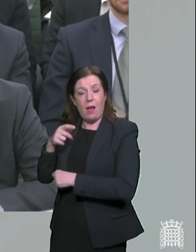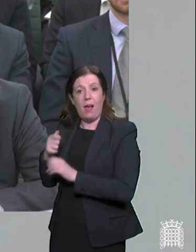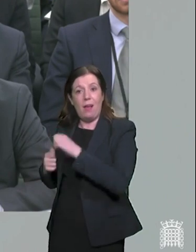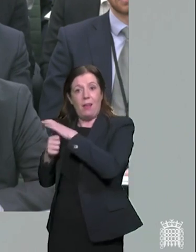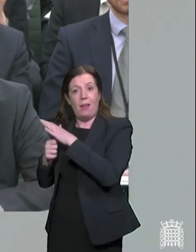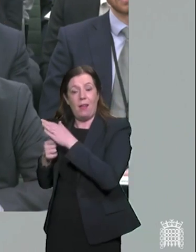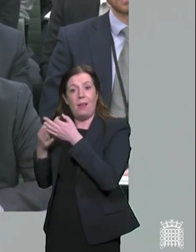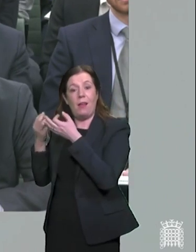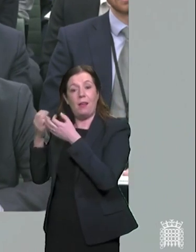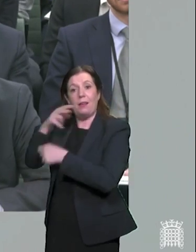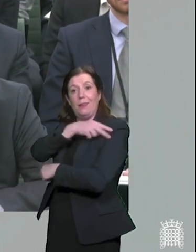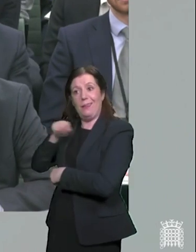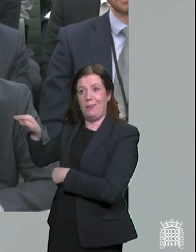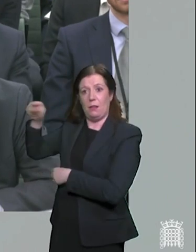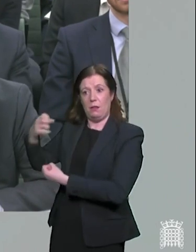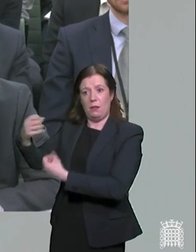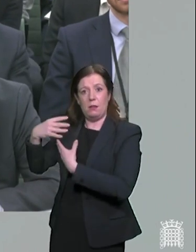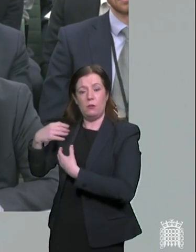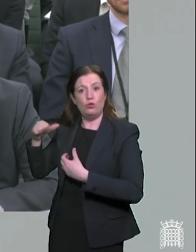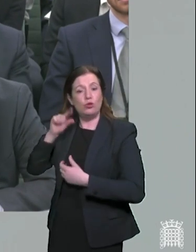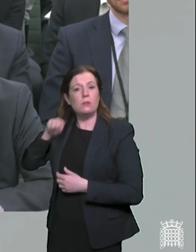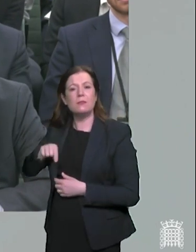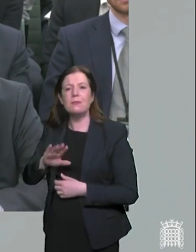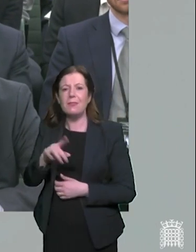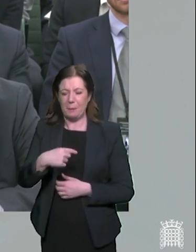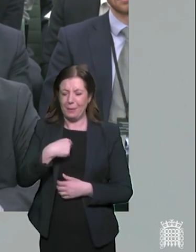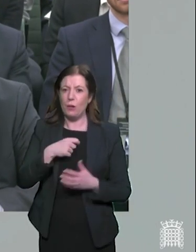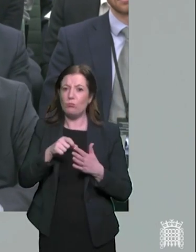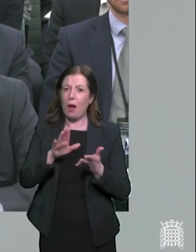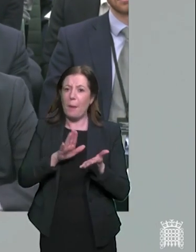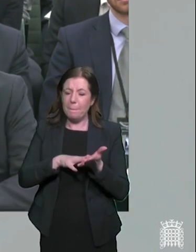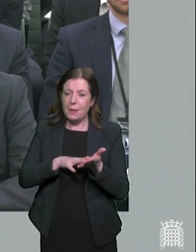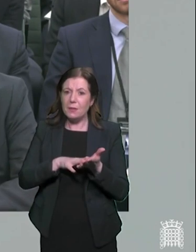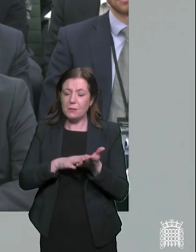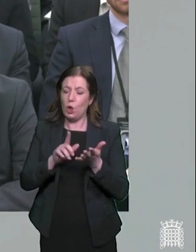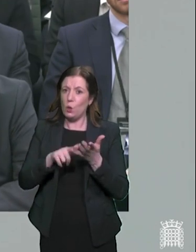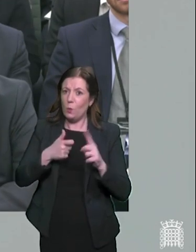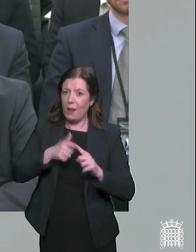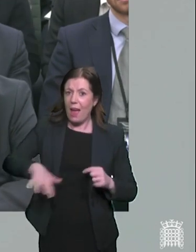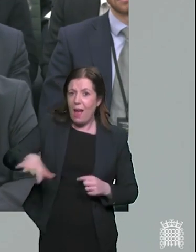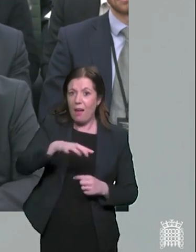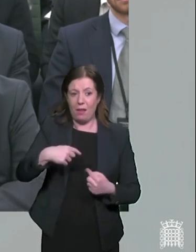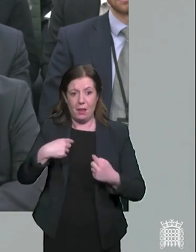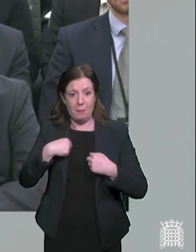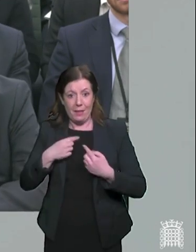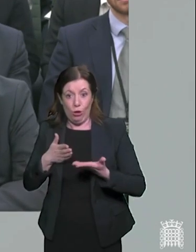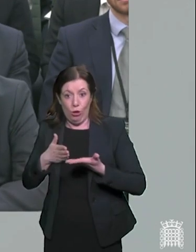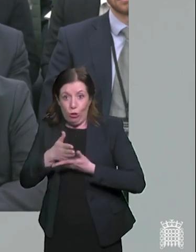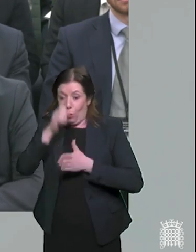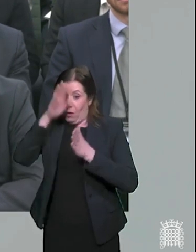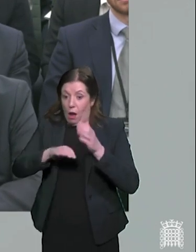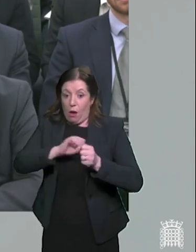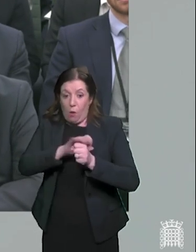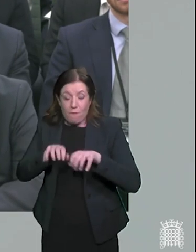officials. This is ridiculous. I was the Prime Minister of the UK. I was trying to run the country during a